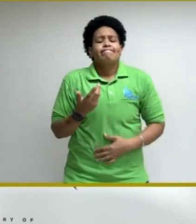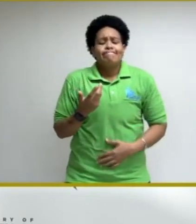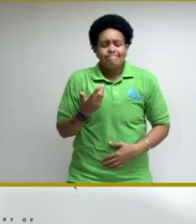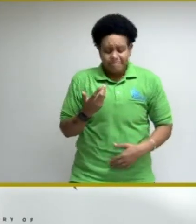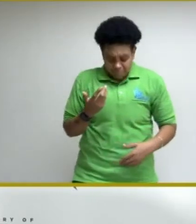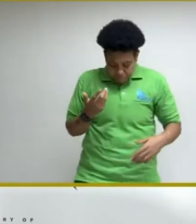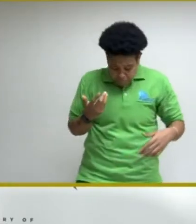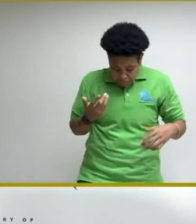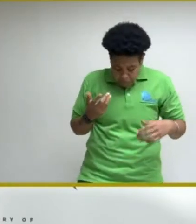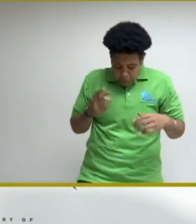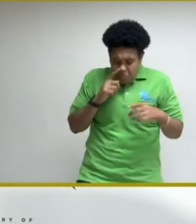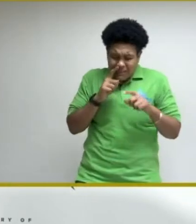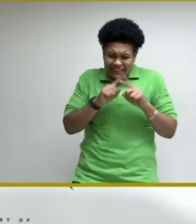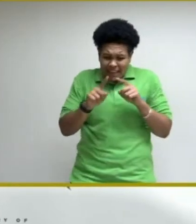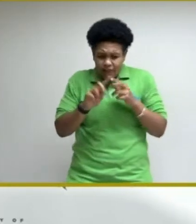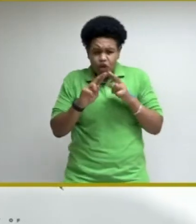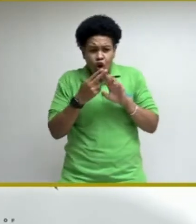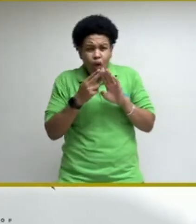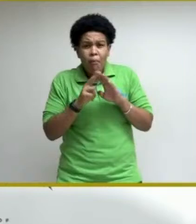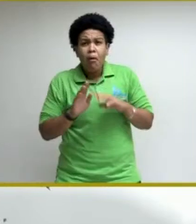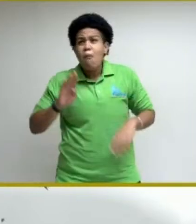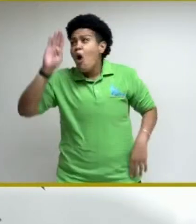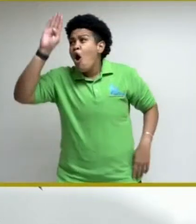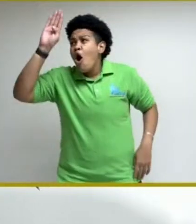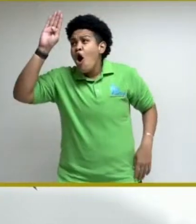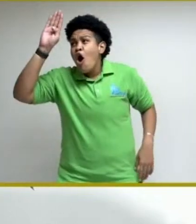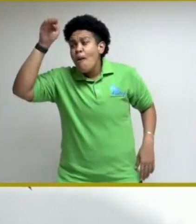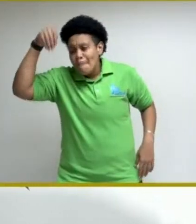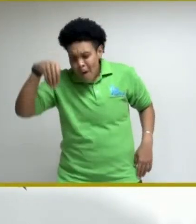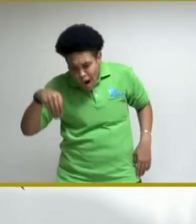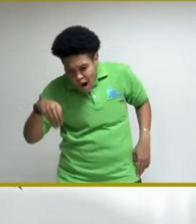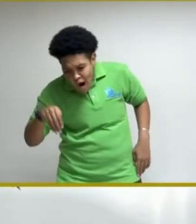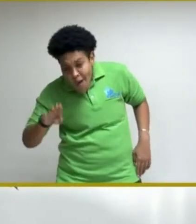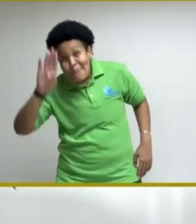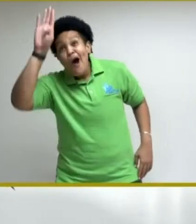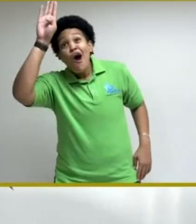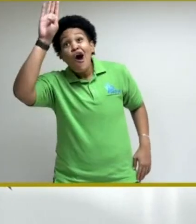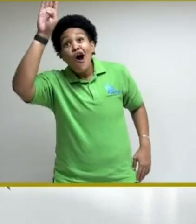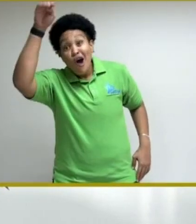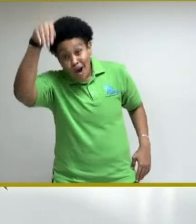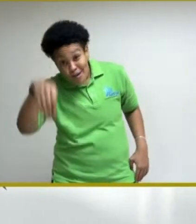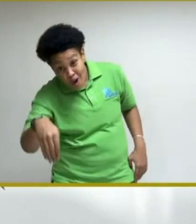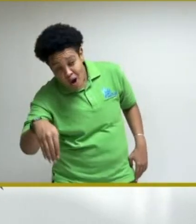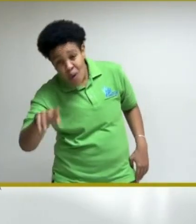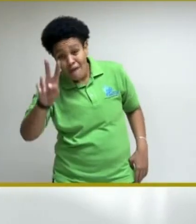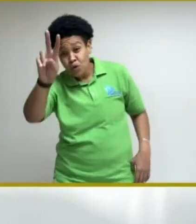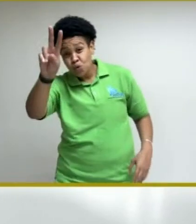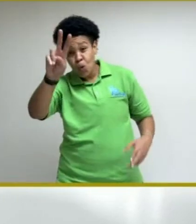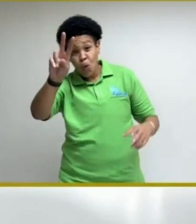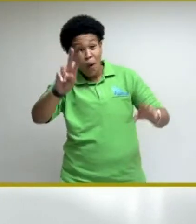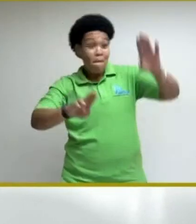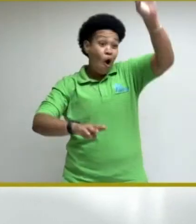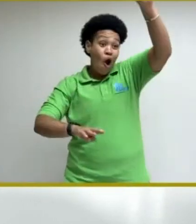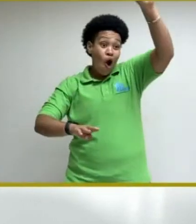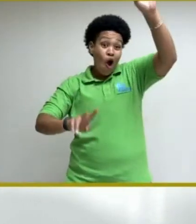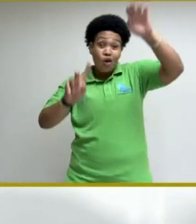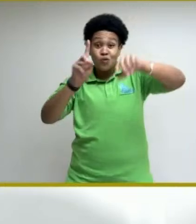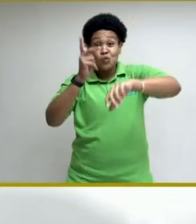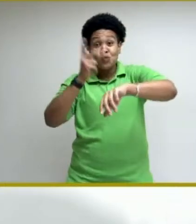waves that we have been through, the surges. Some refer to them as waves, but we have had 2 surges. The first one